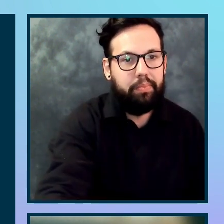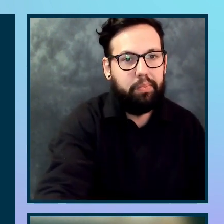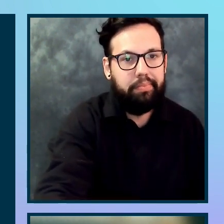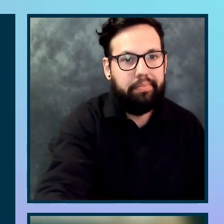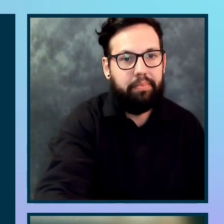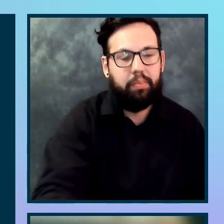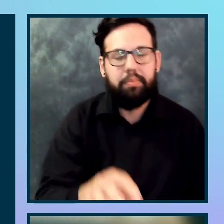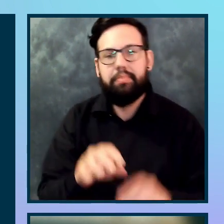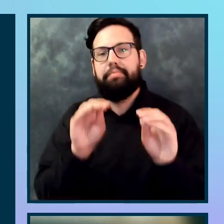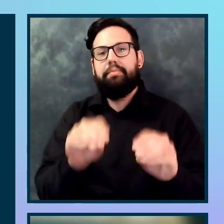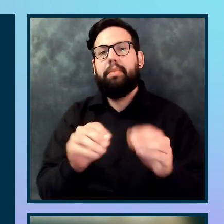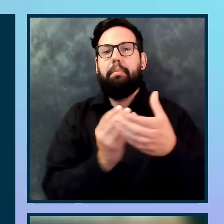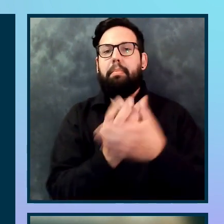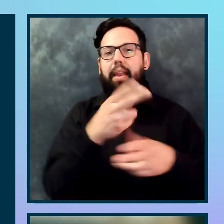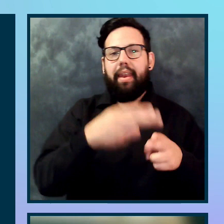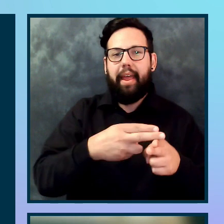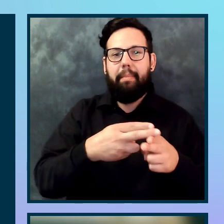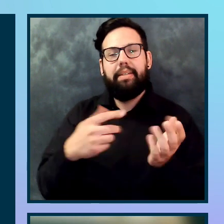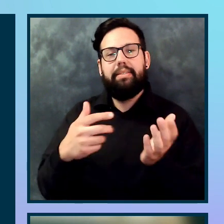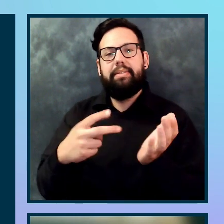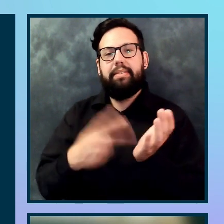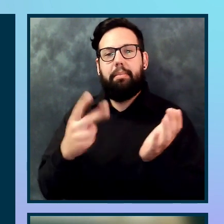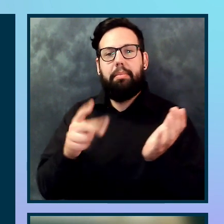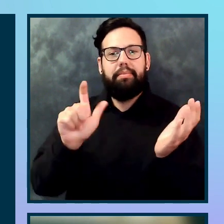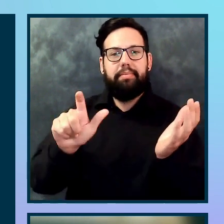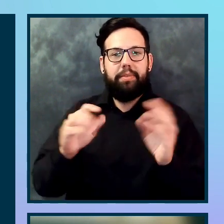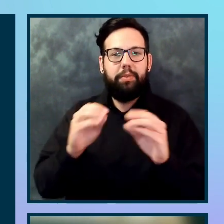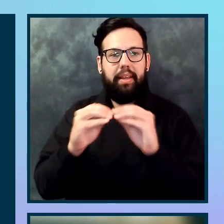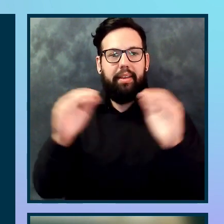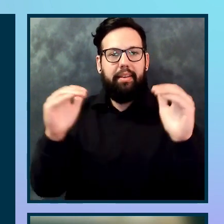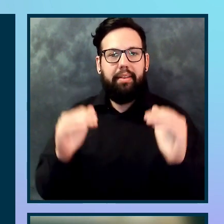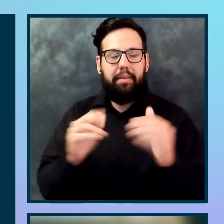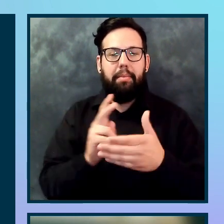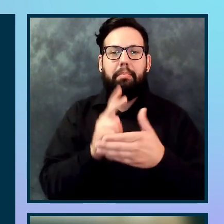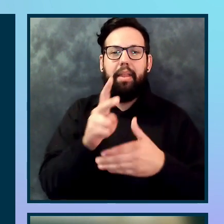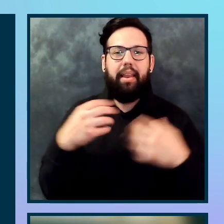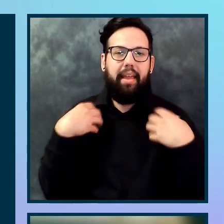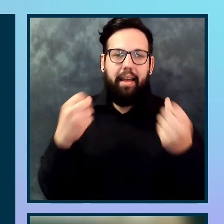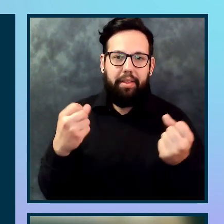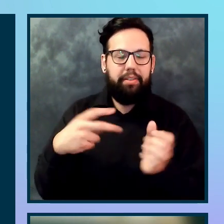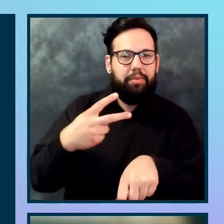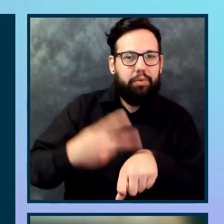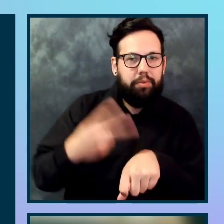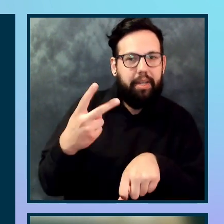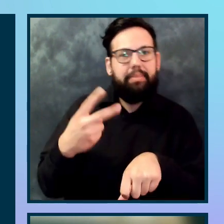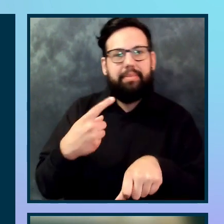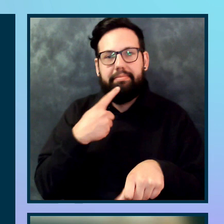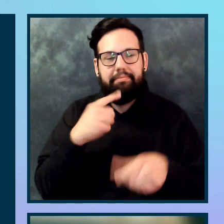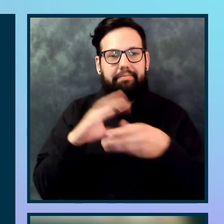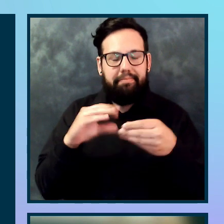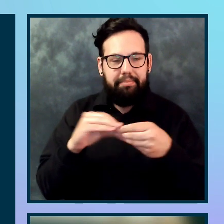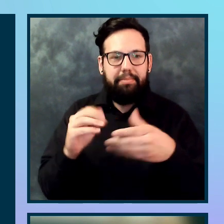plant name. Text field. Double tap to edit. Plant health. Plant health. Unspecified. Button. Plant category. Plant category.